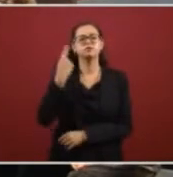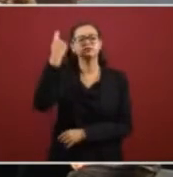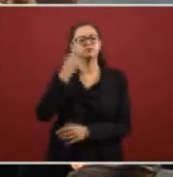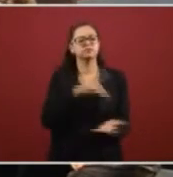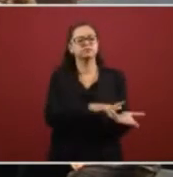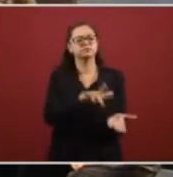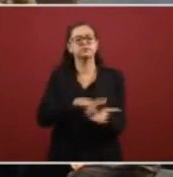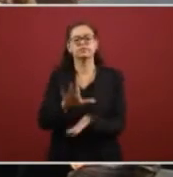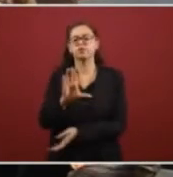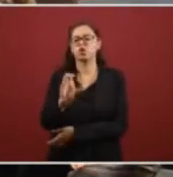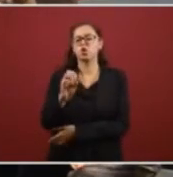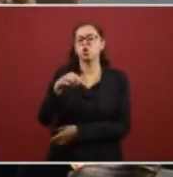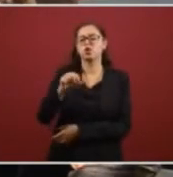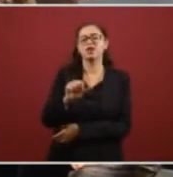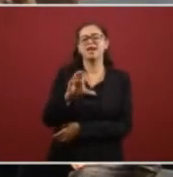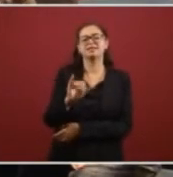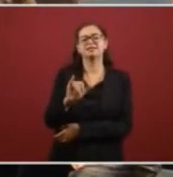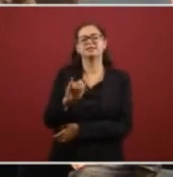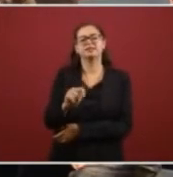So this